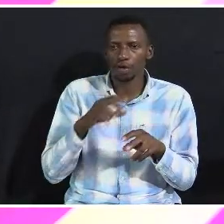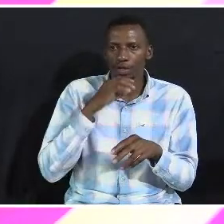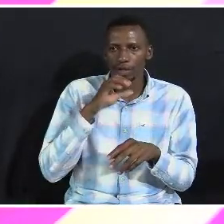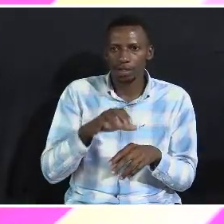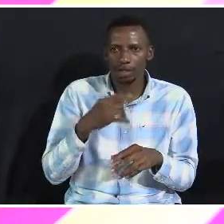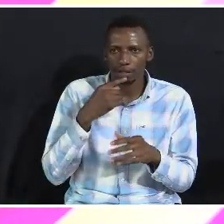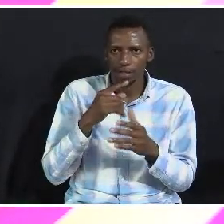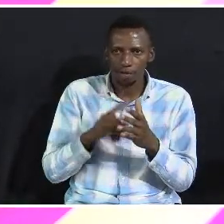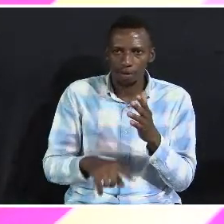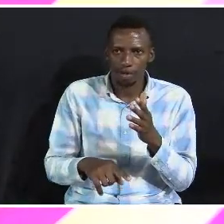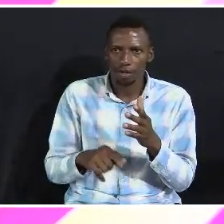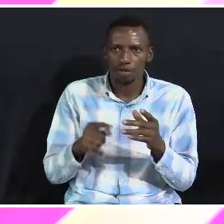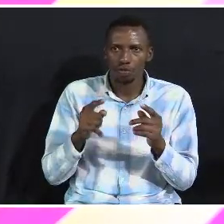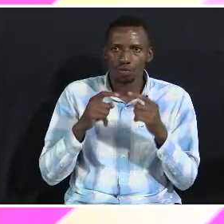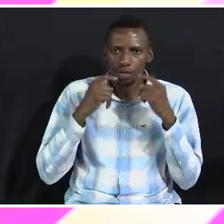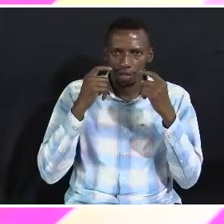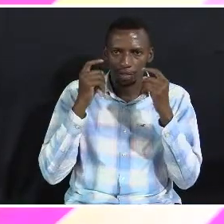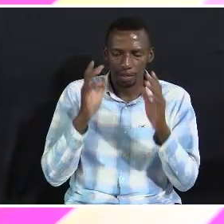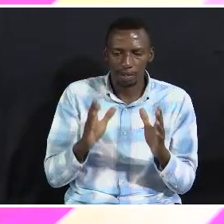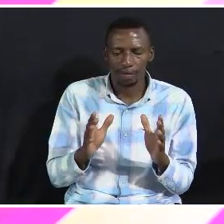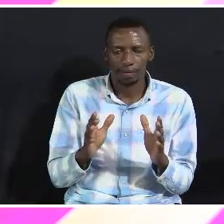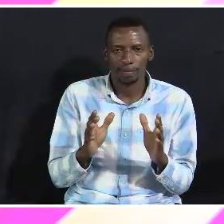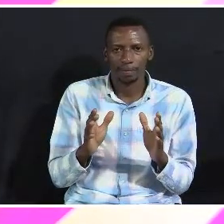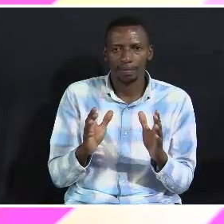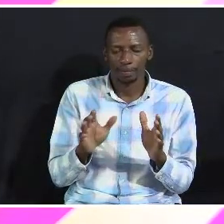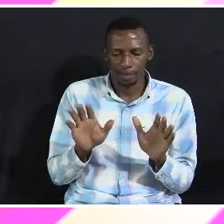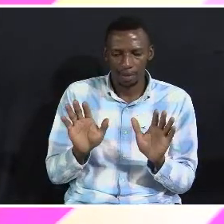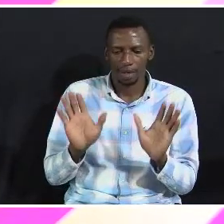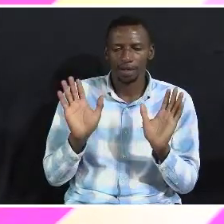said to the sinner, "Live, I